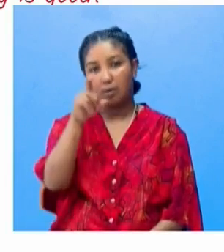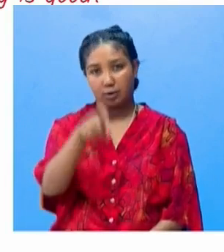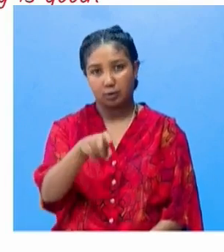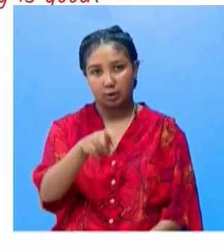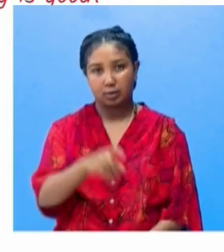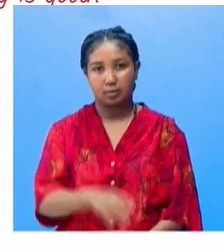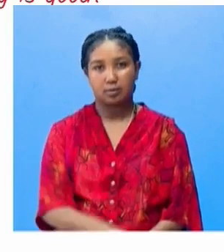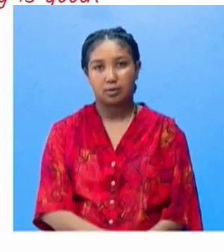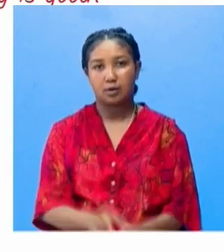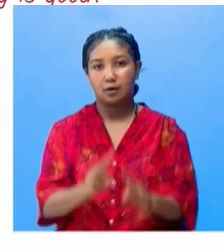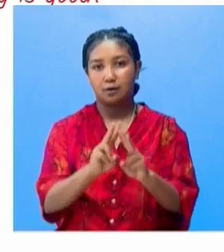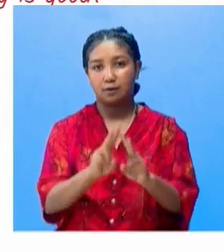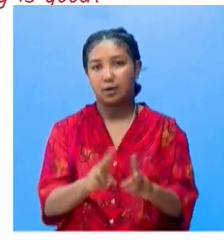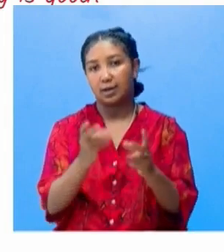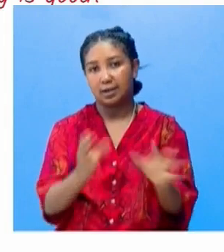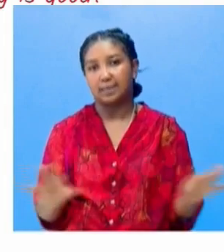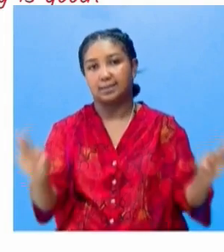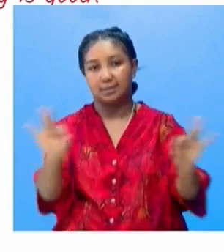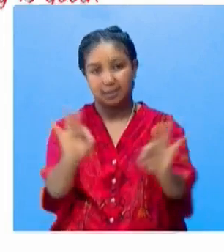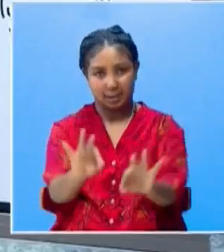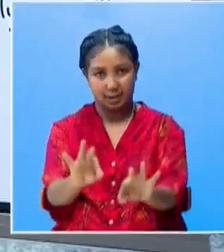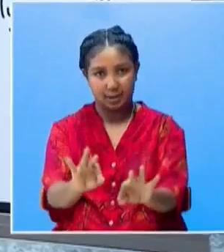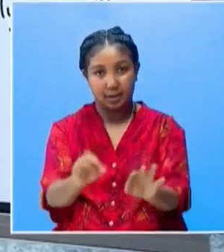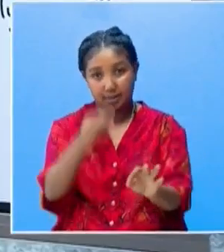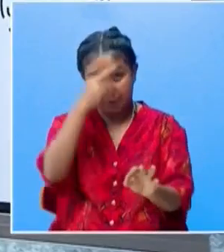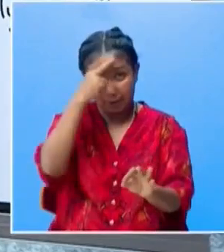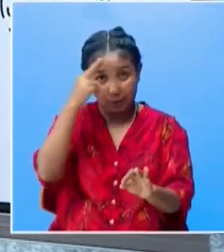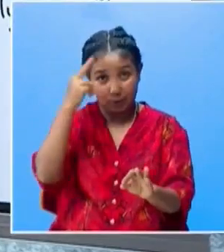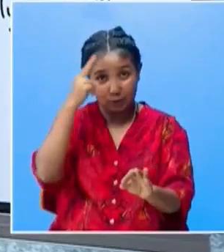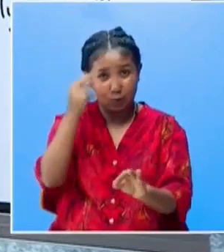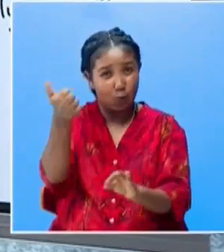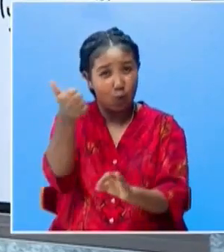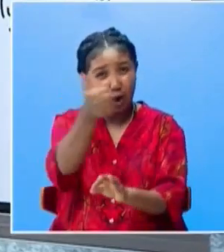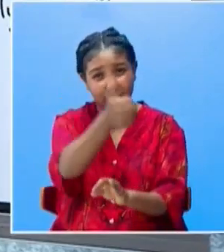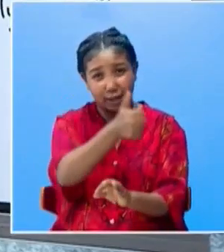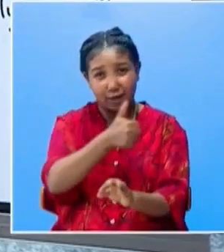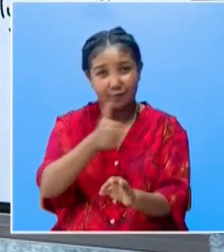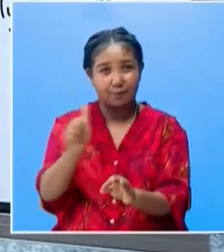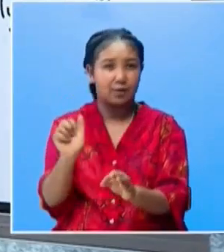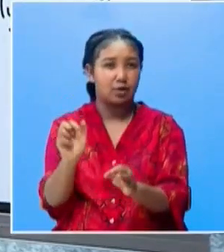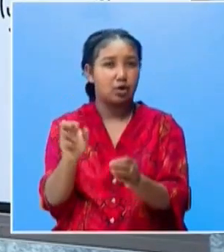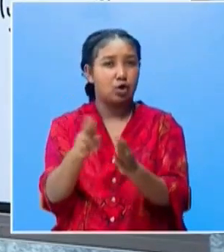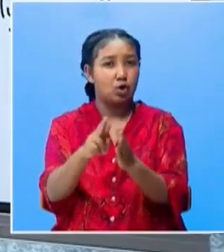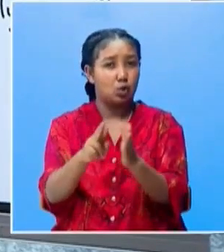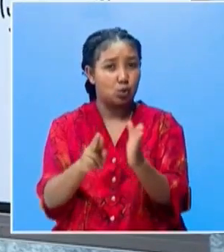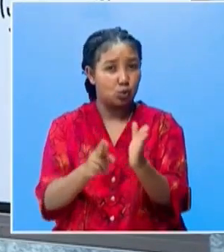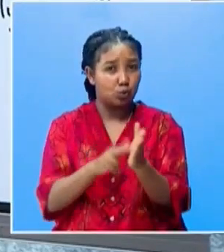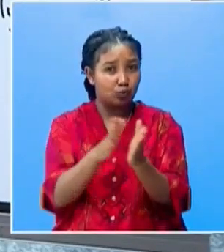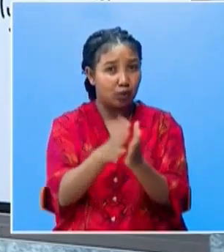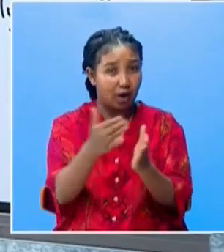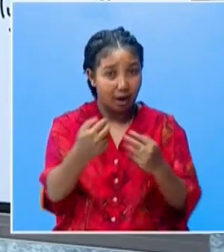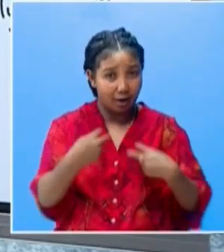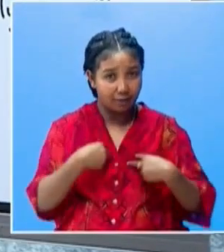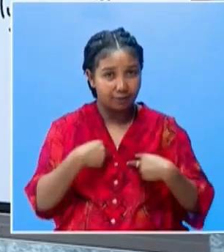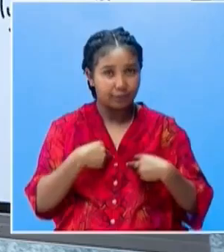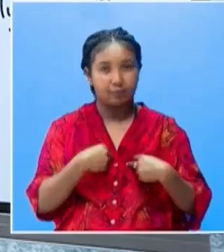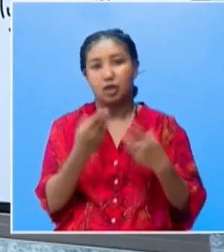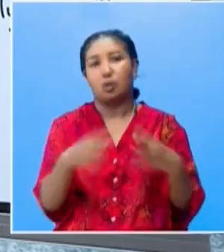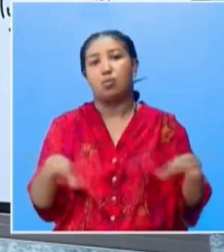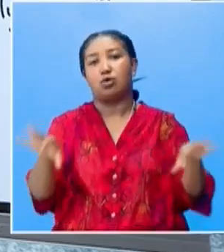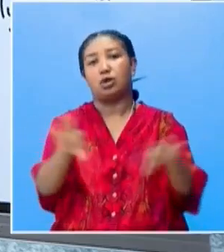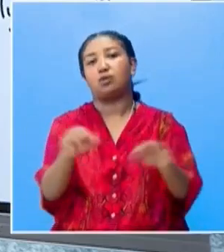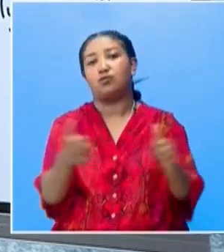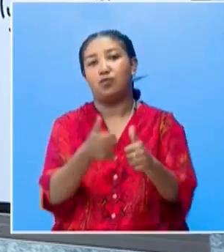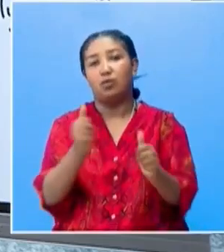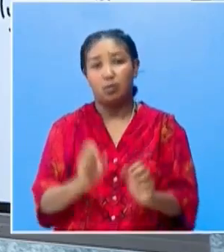Which means very necessary, yes? Because whatever rule that comes from your school is something which is important for